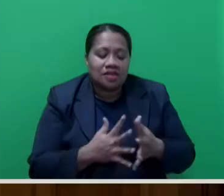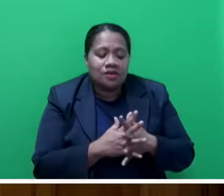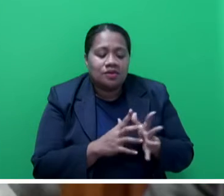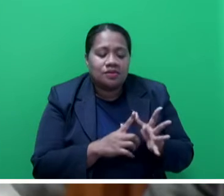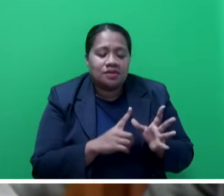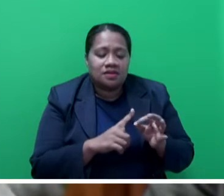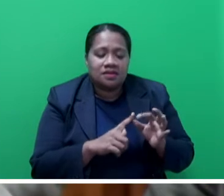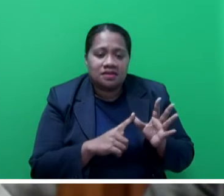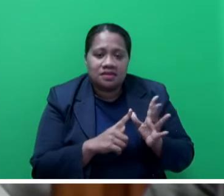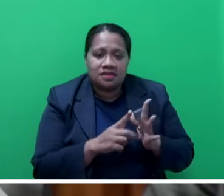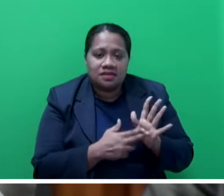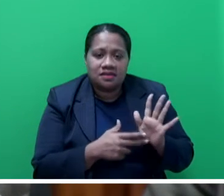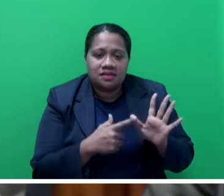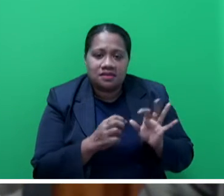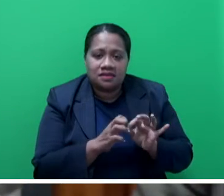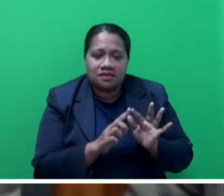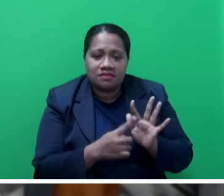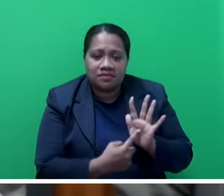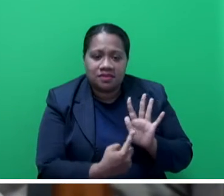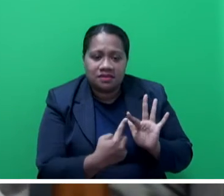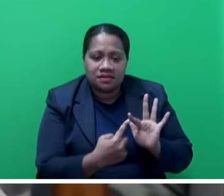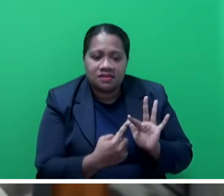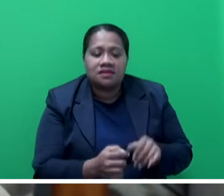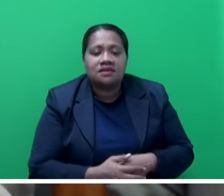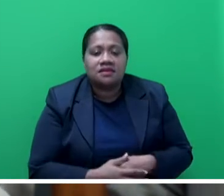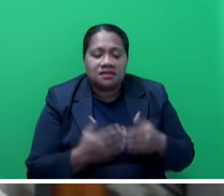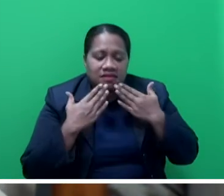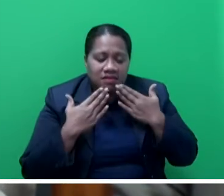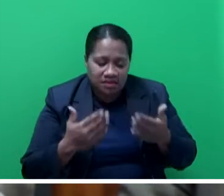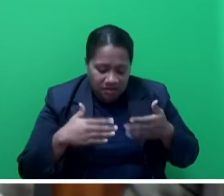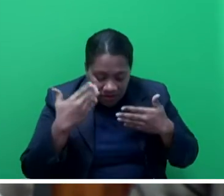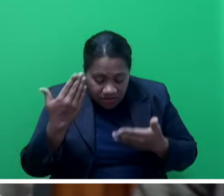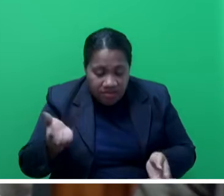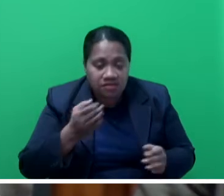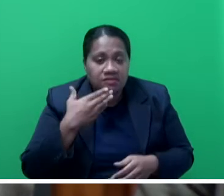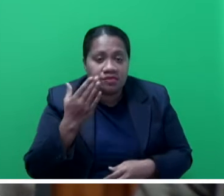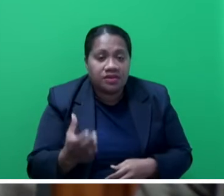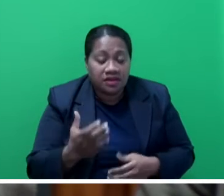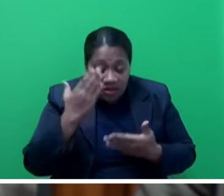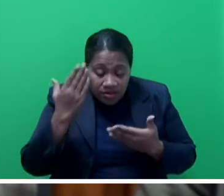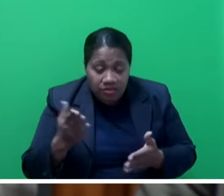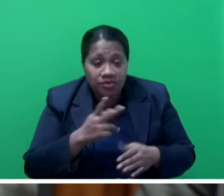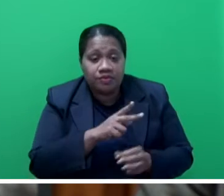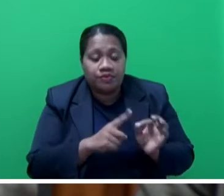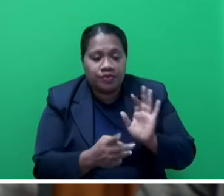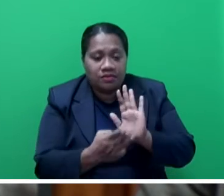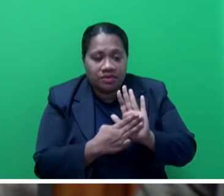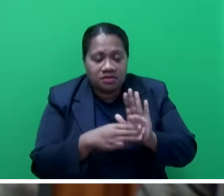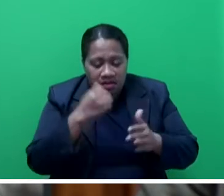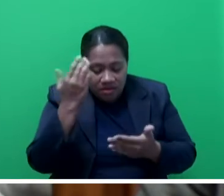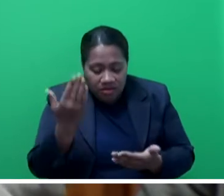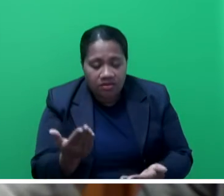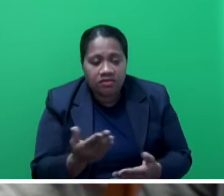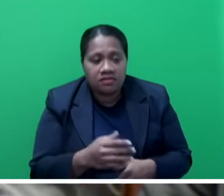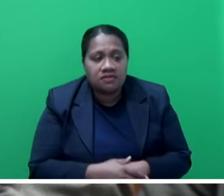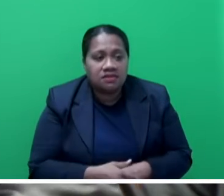Honourable Speaker and Your Excellency, the Honourable Speaker, the Honourable Prime Minister, the Honourable Cabinet